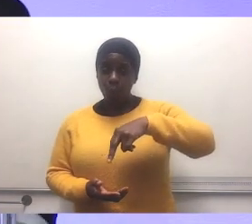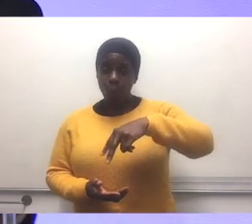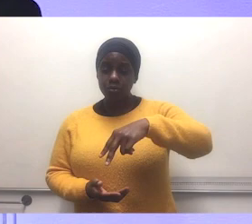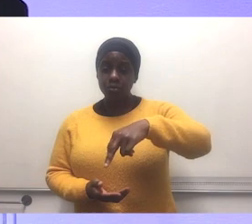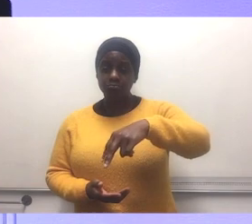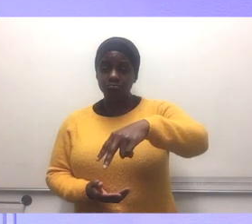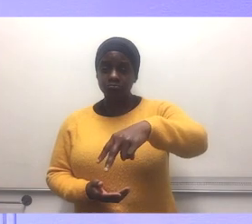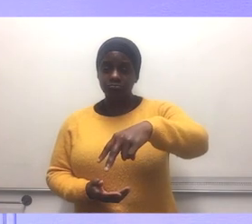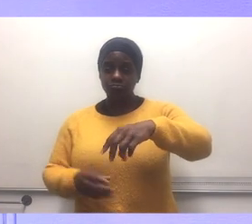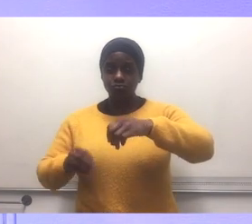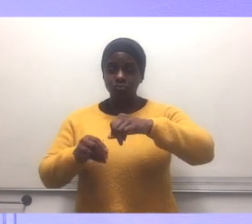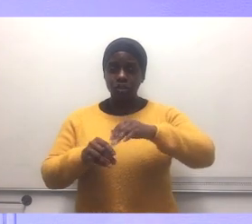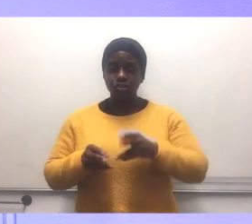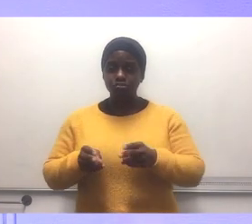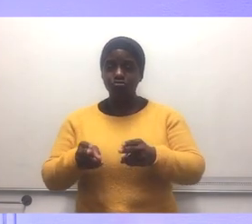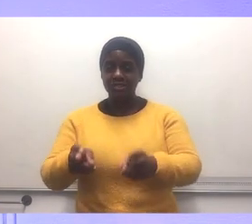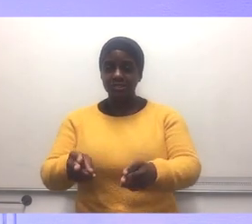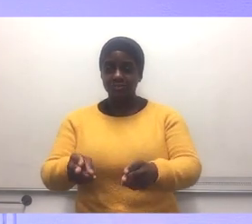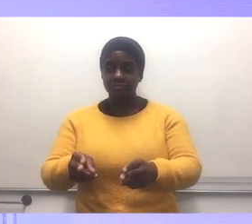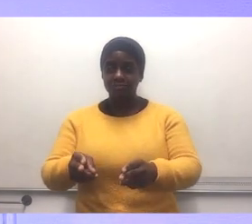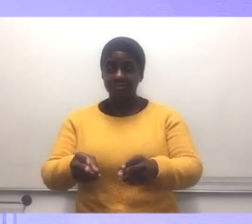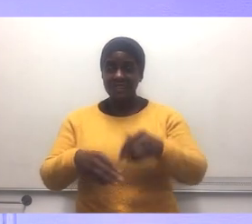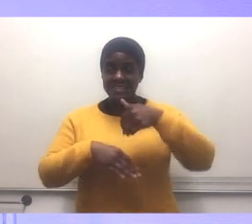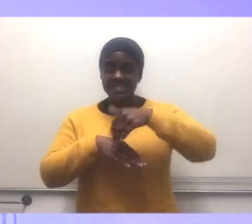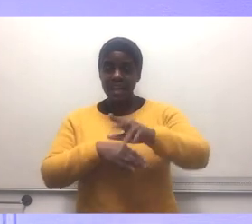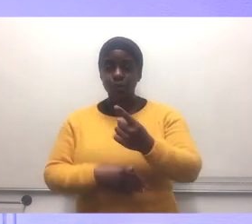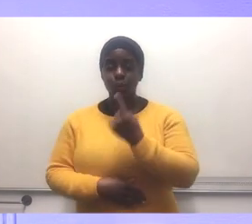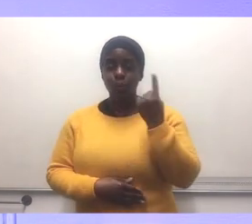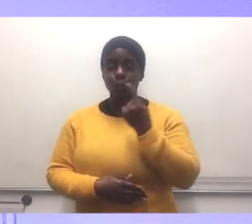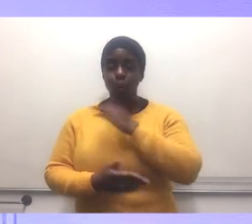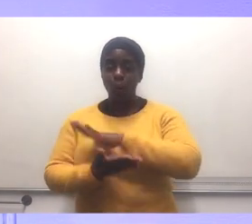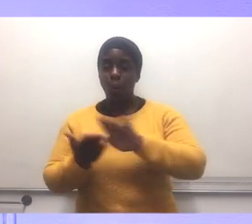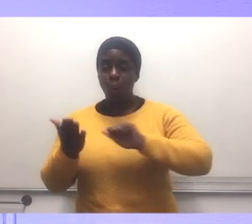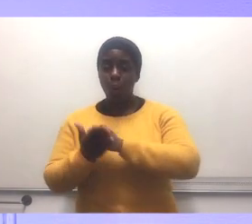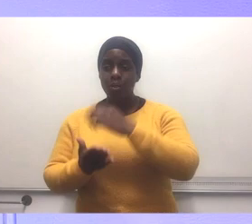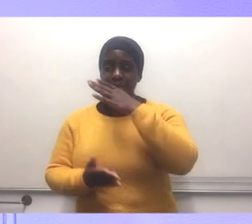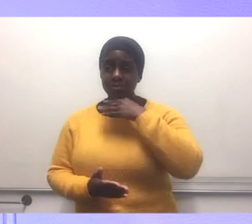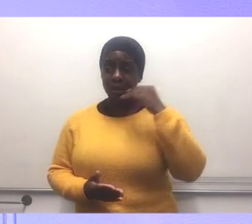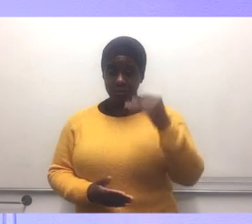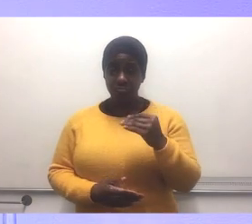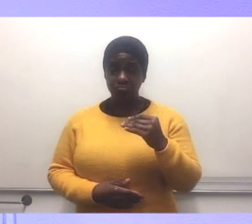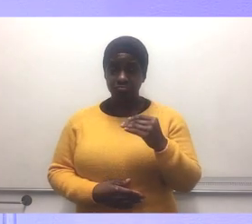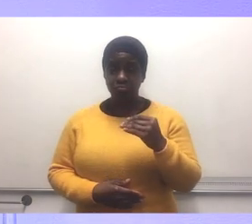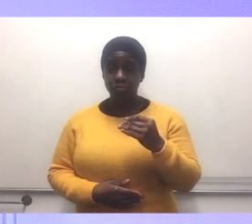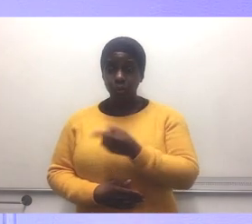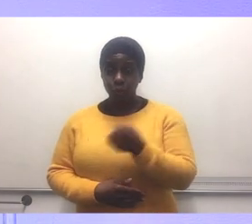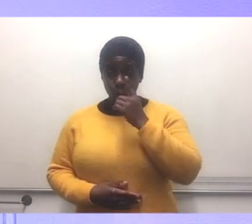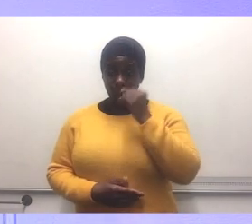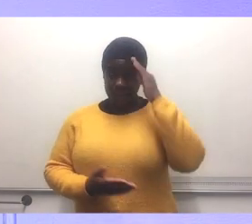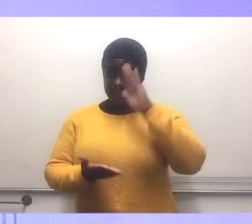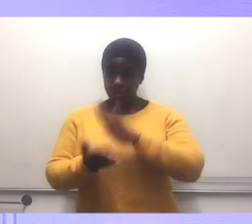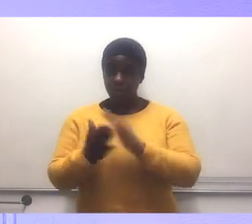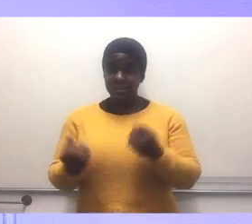Palestine, he has sent the Holy Spirit tonight so that you can experience the